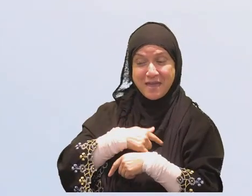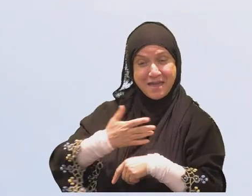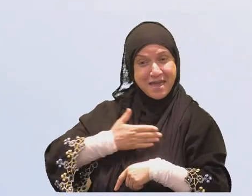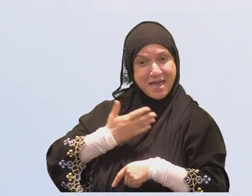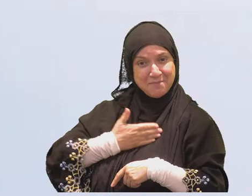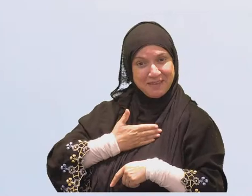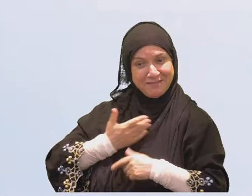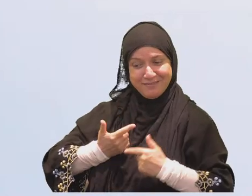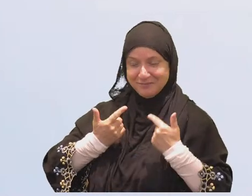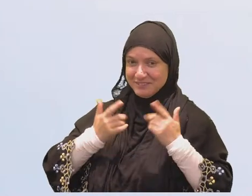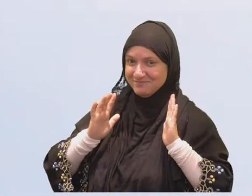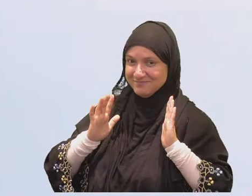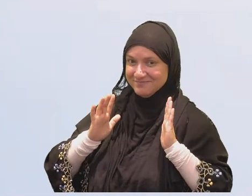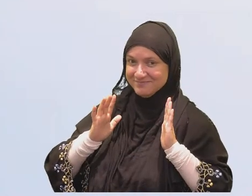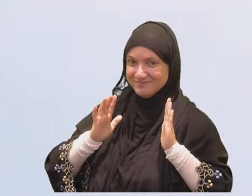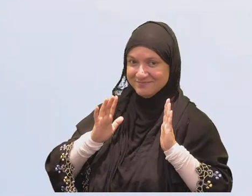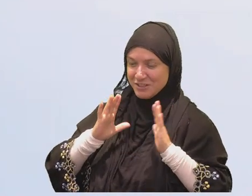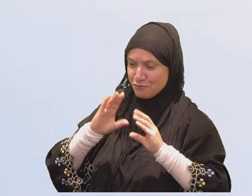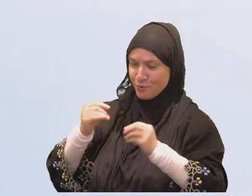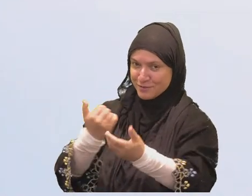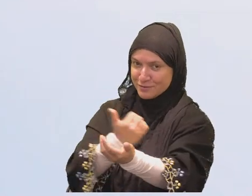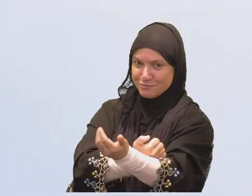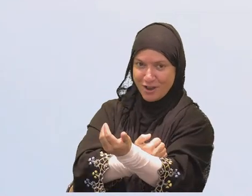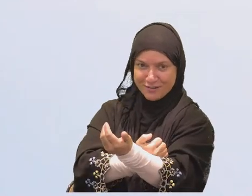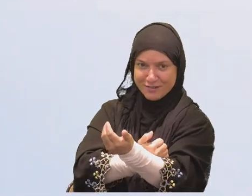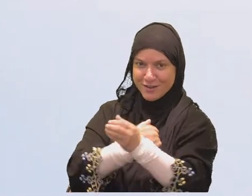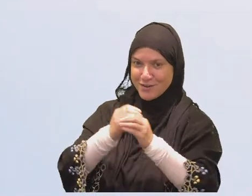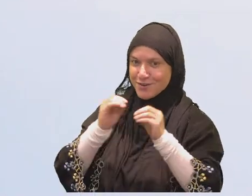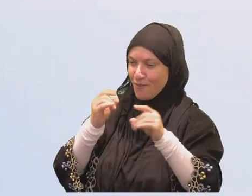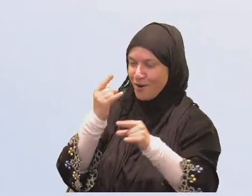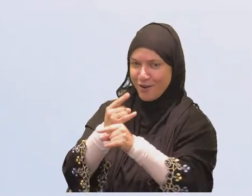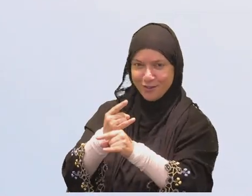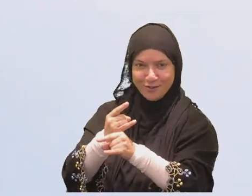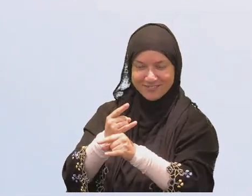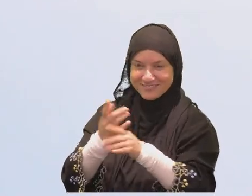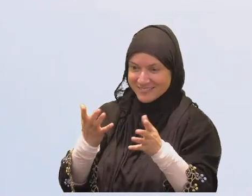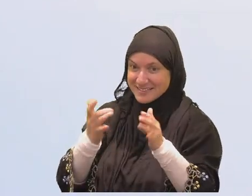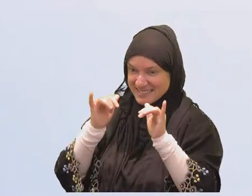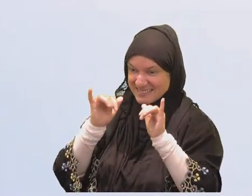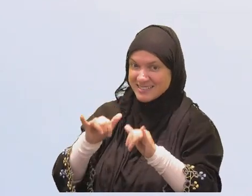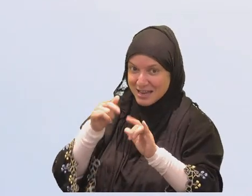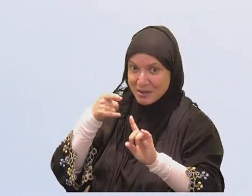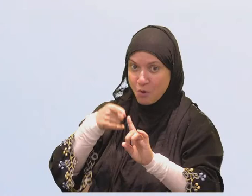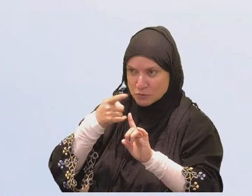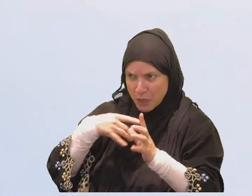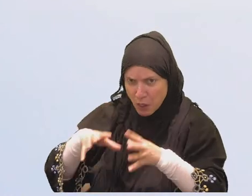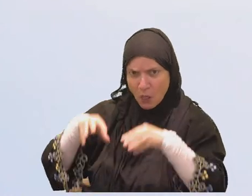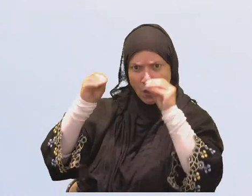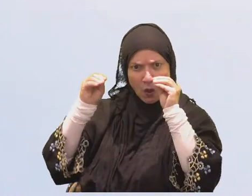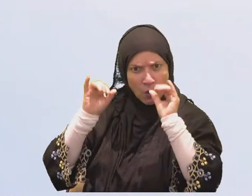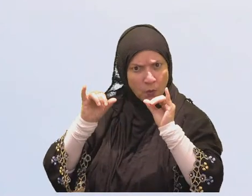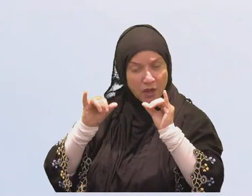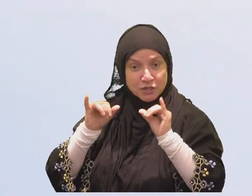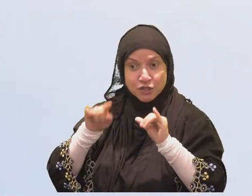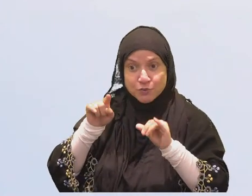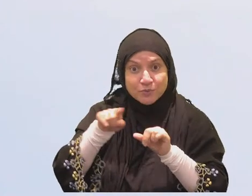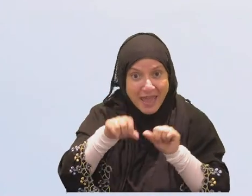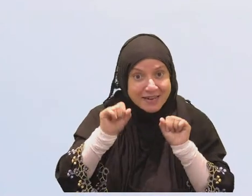You can be perfectly happy. You can be on a permanent 24/7 natural high.